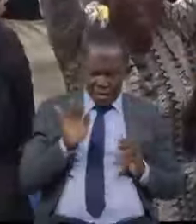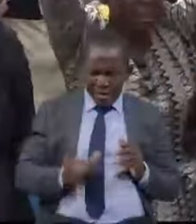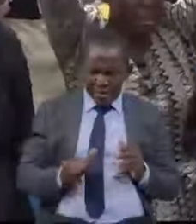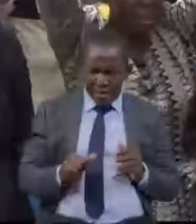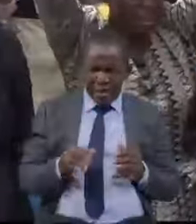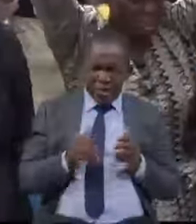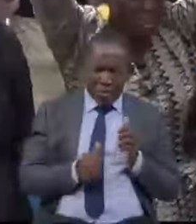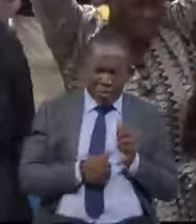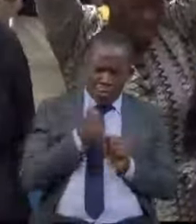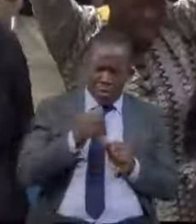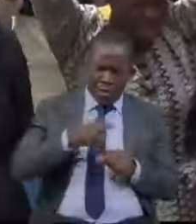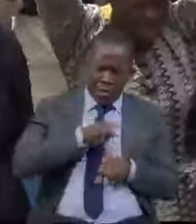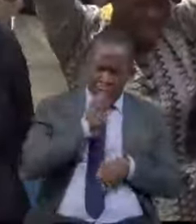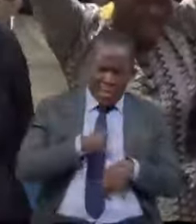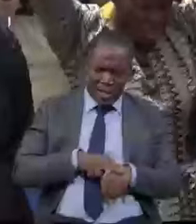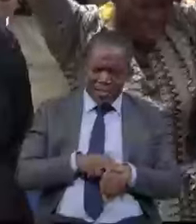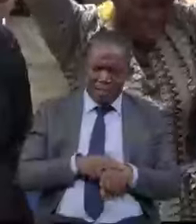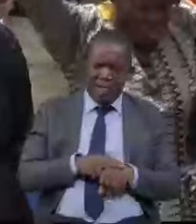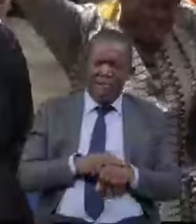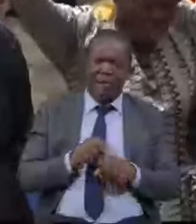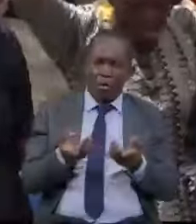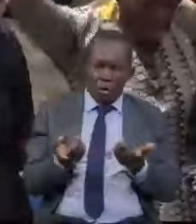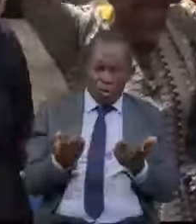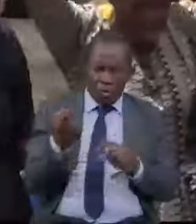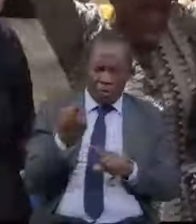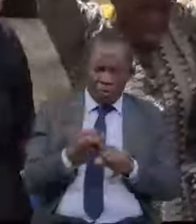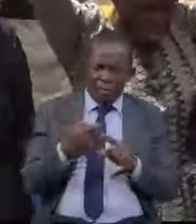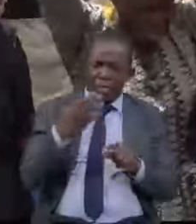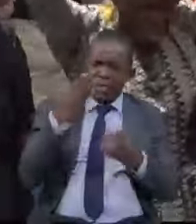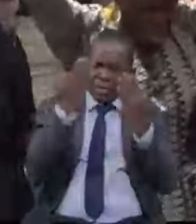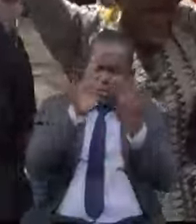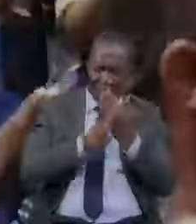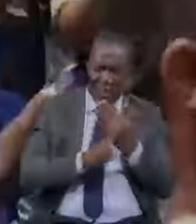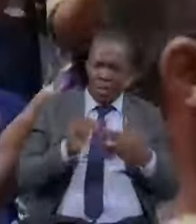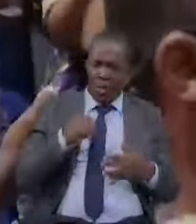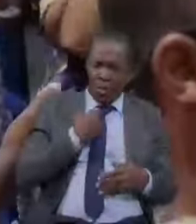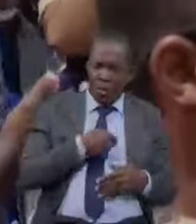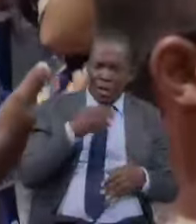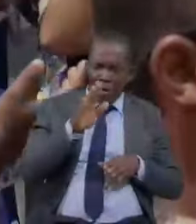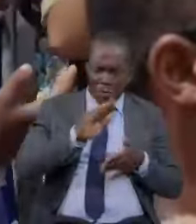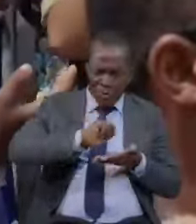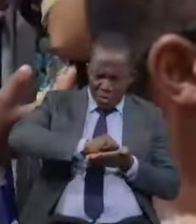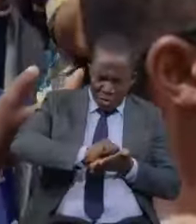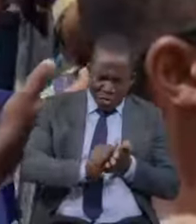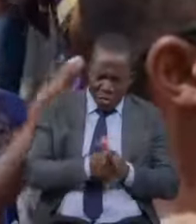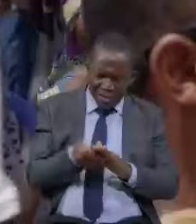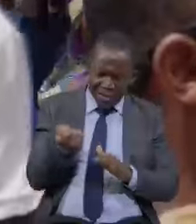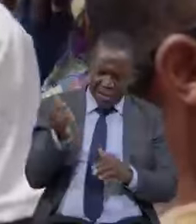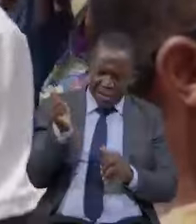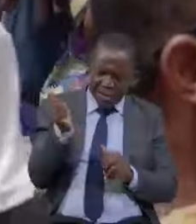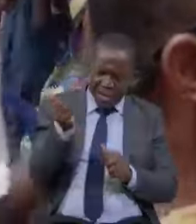from darkness, we tread on everyone, everything in Jesus'